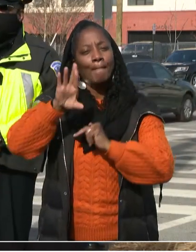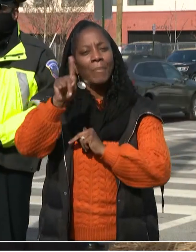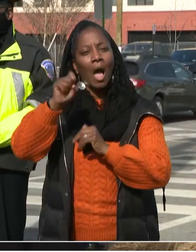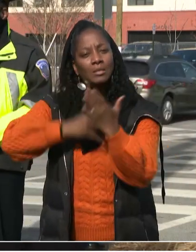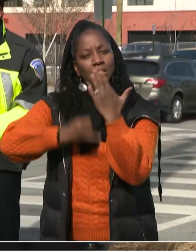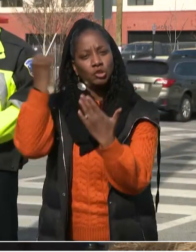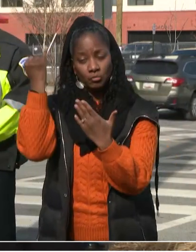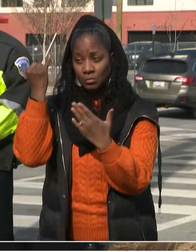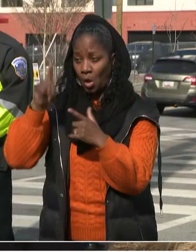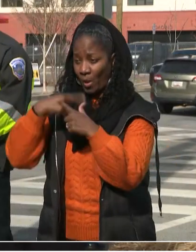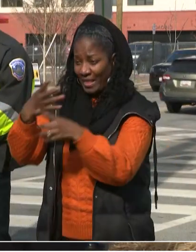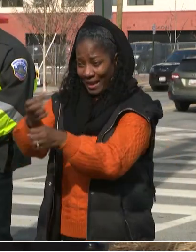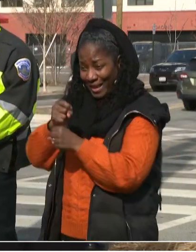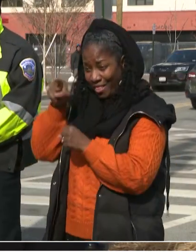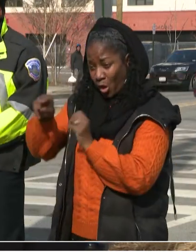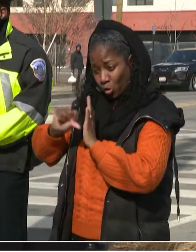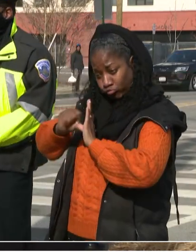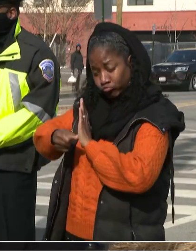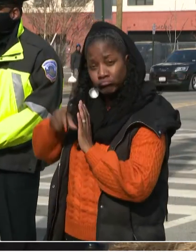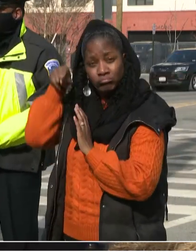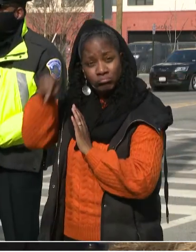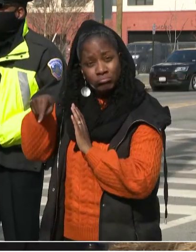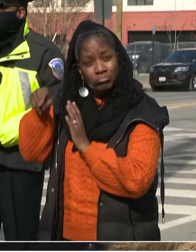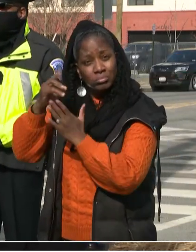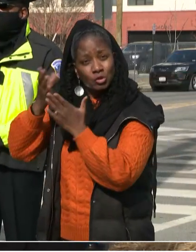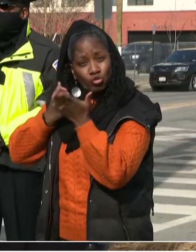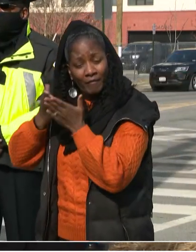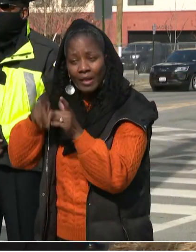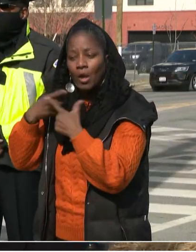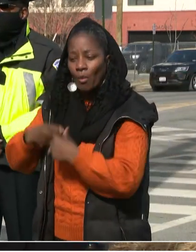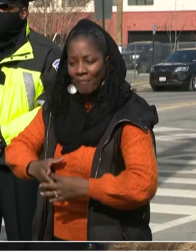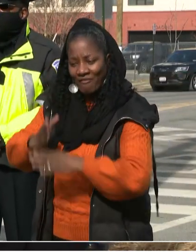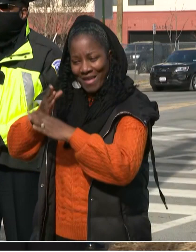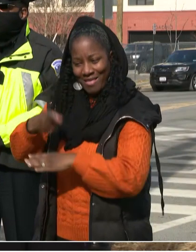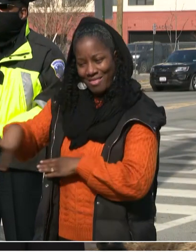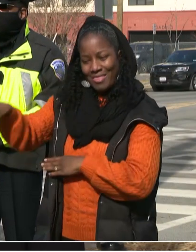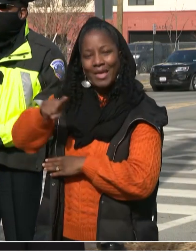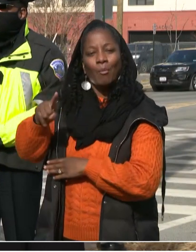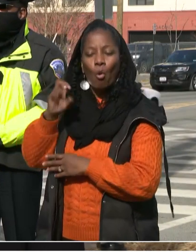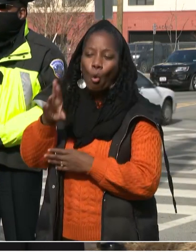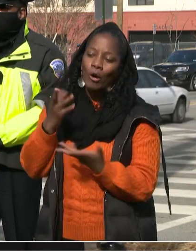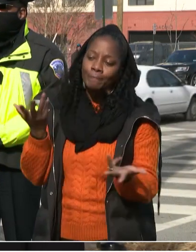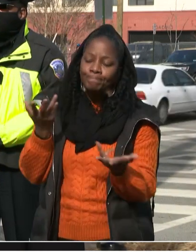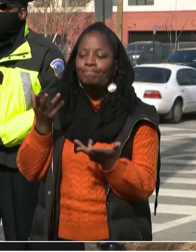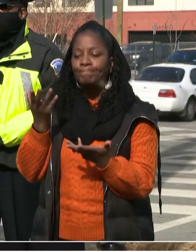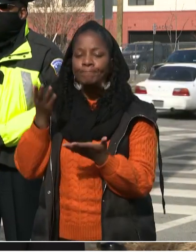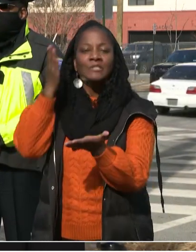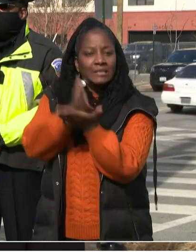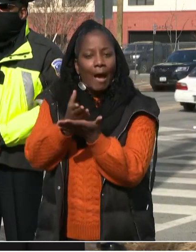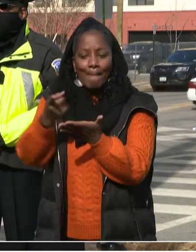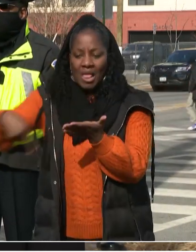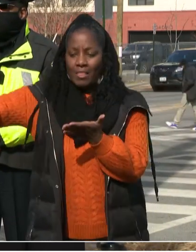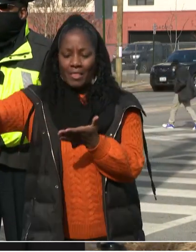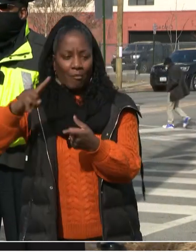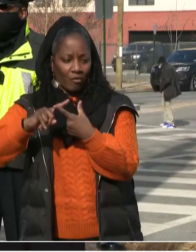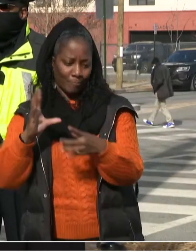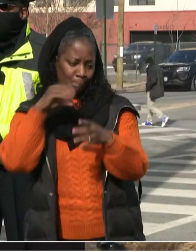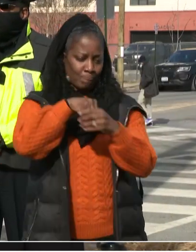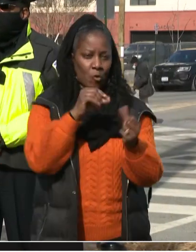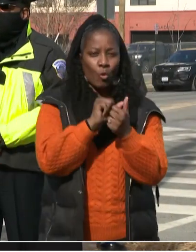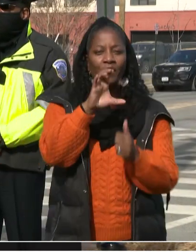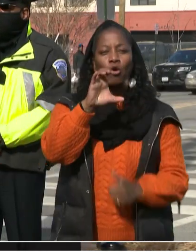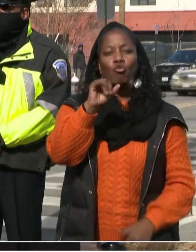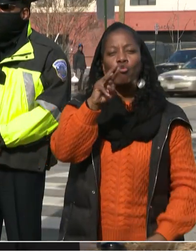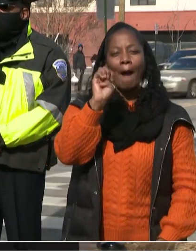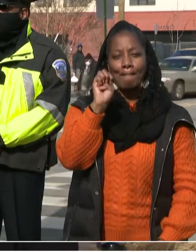those intense services, we hope that we prevent them or stop them from engaging in crime. As I